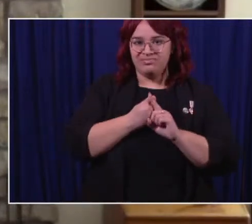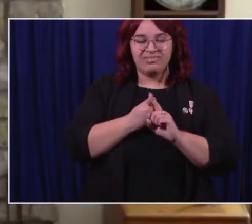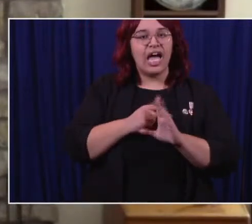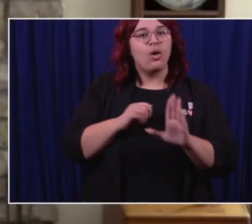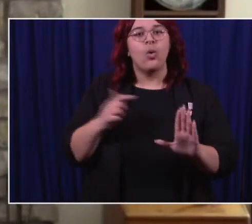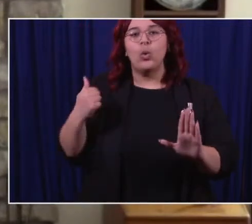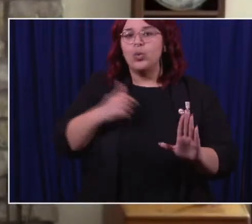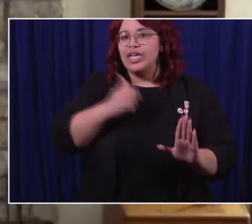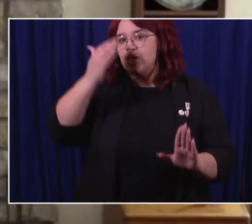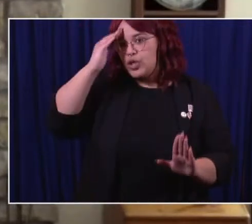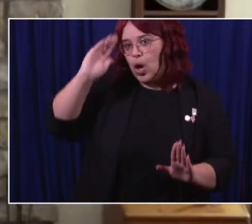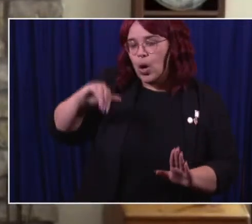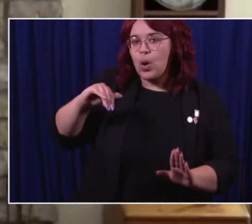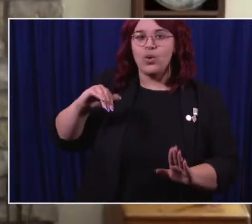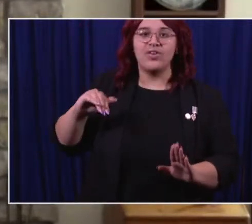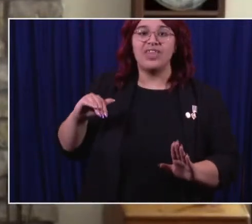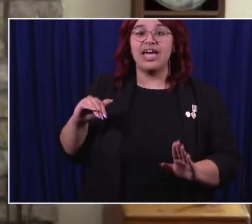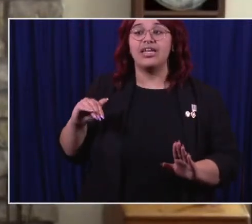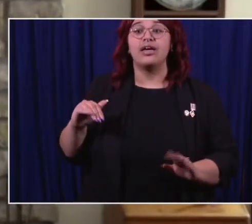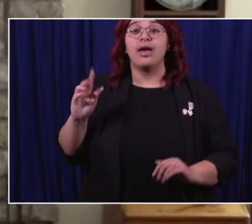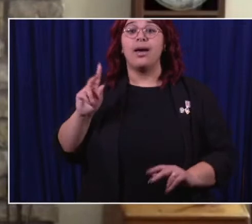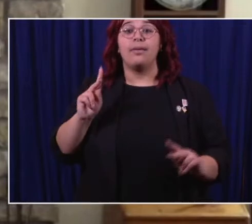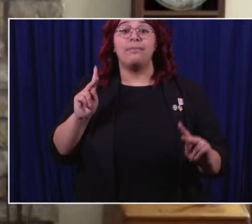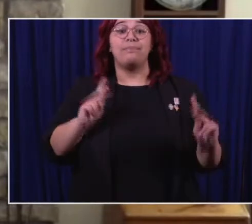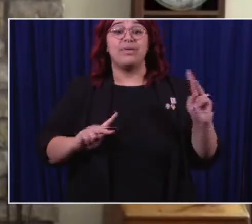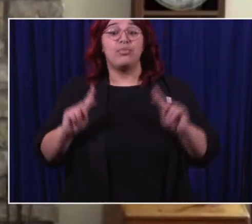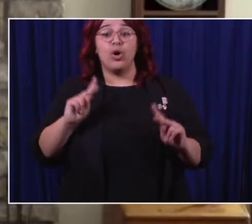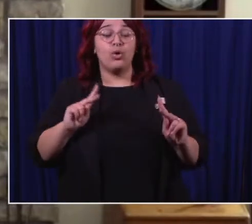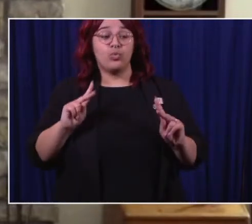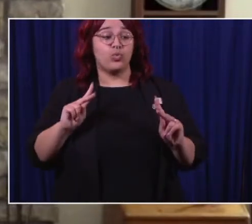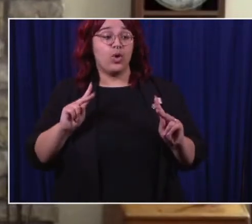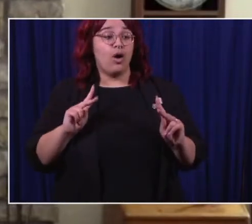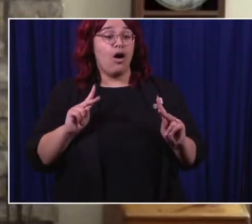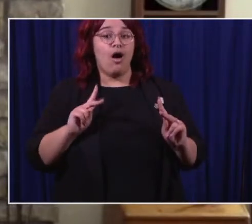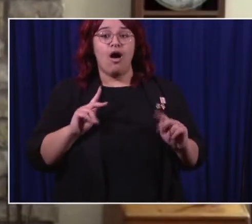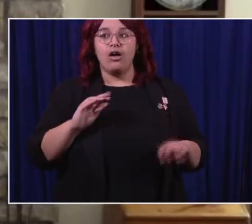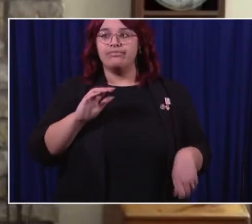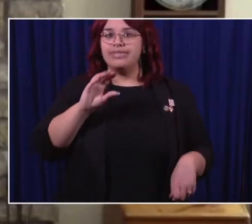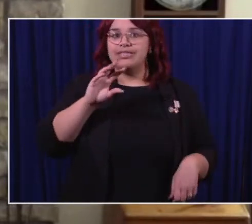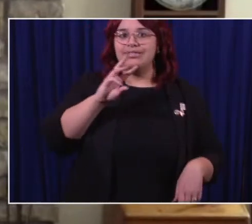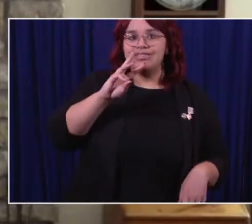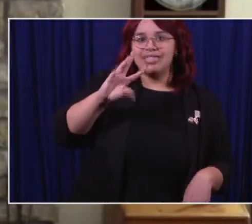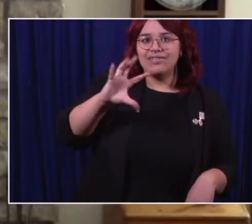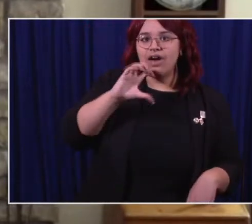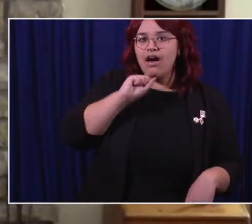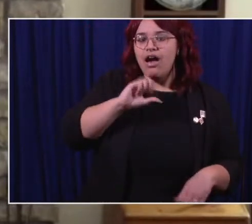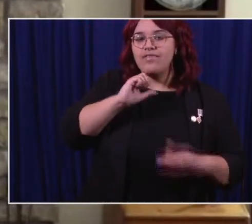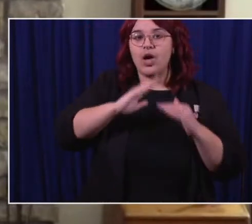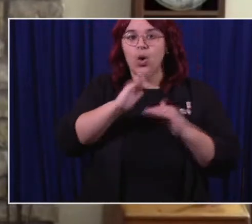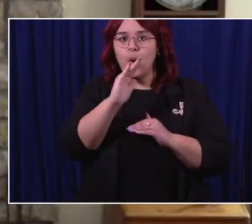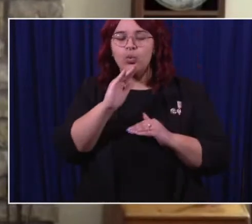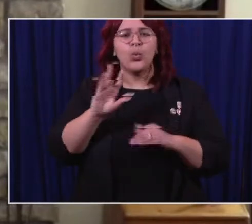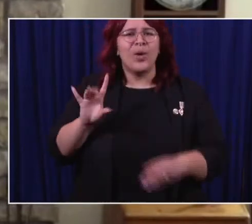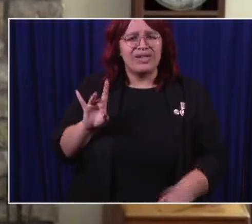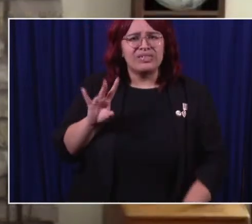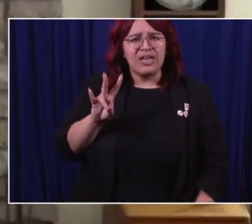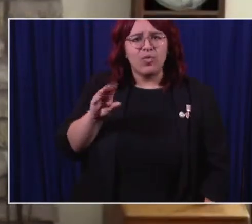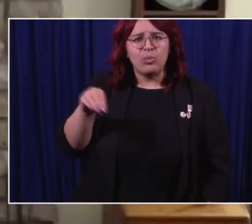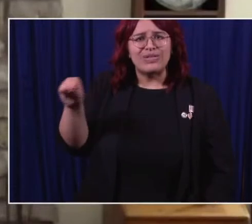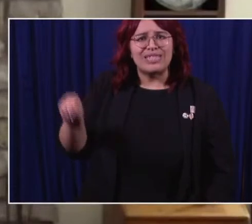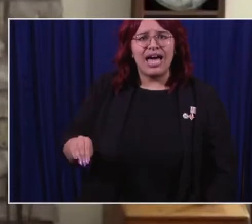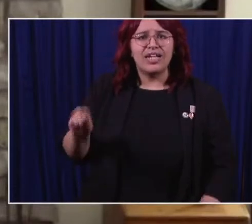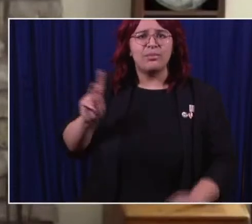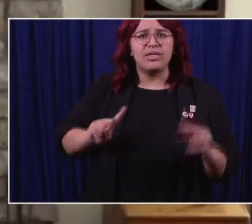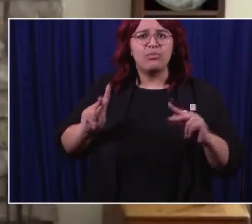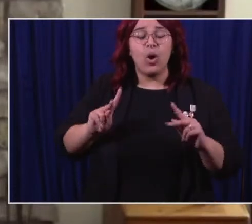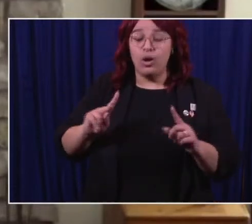of age and older. So we're anxious to move it, but we're not going to move it as long as we've got